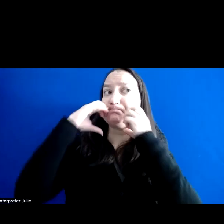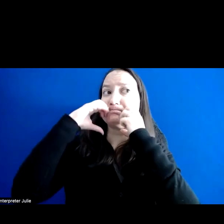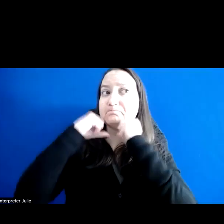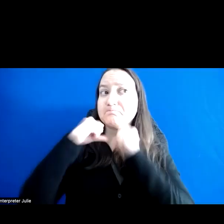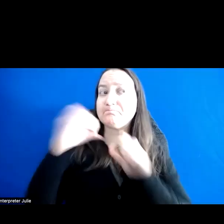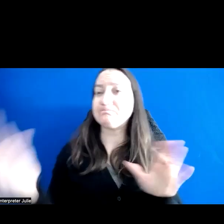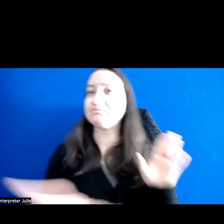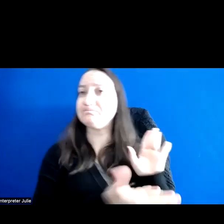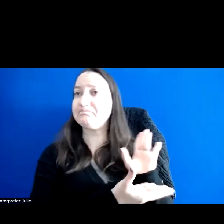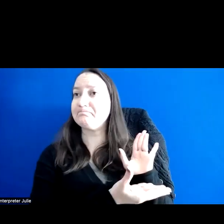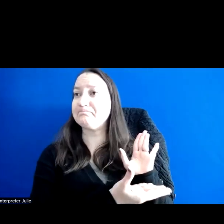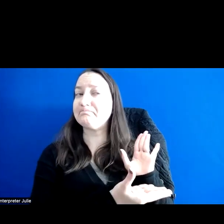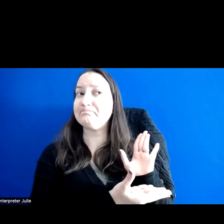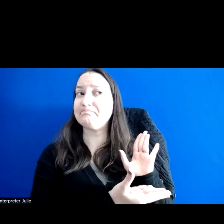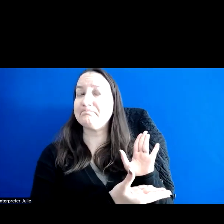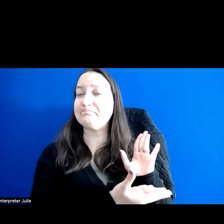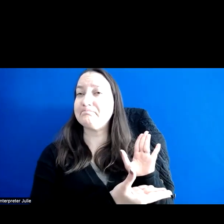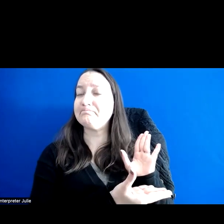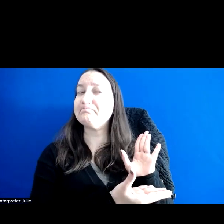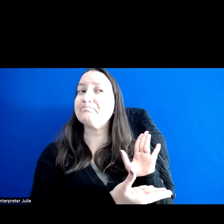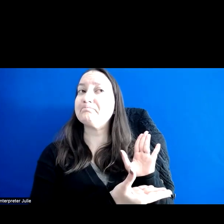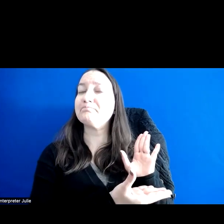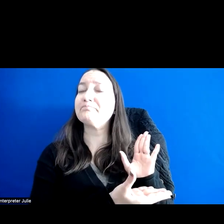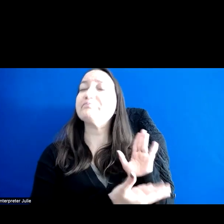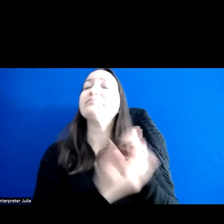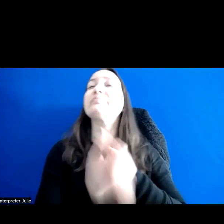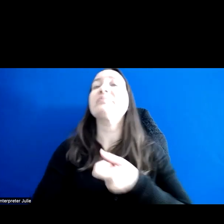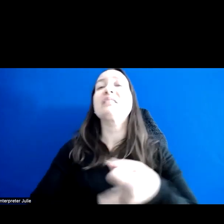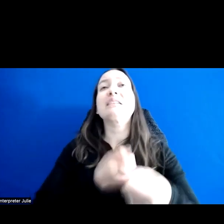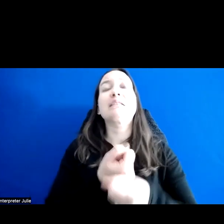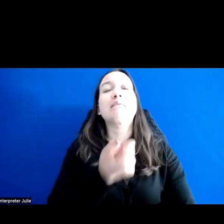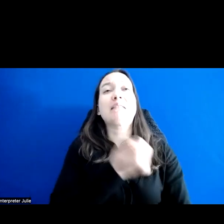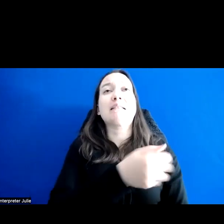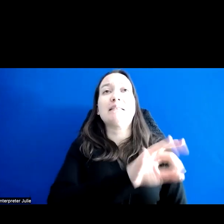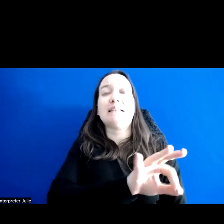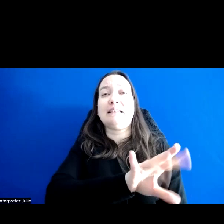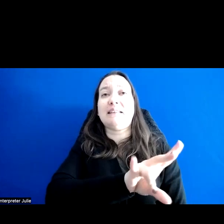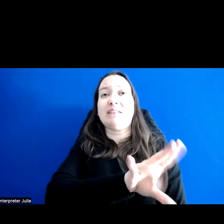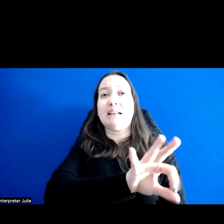off with this catalogue. From 1979,